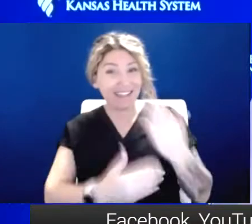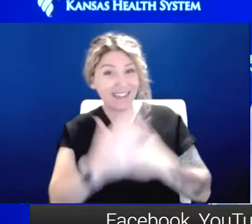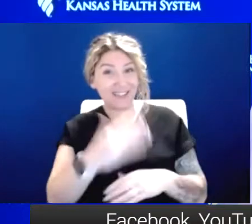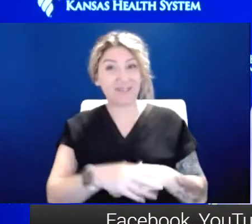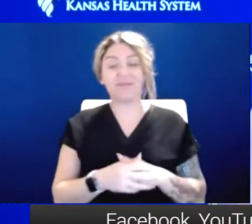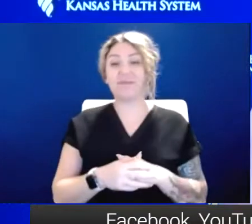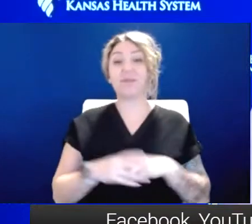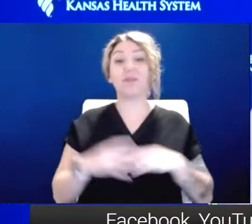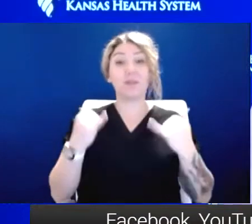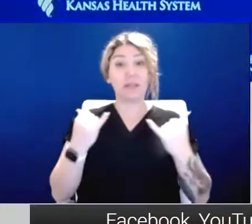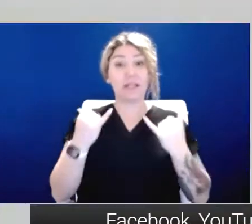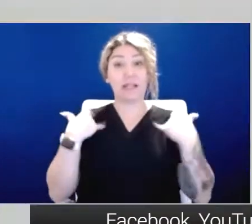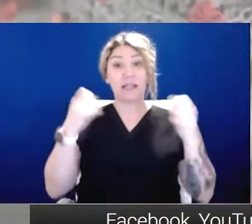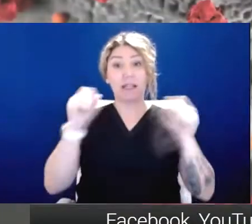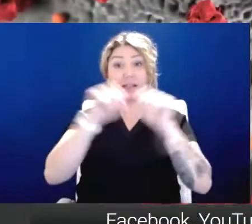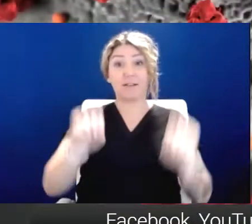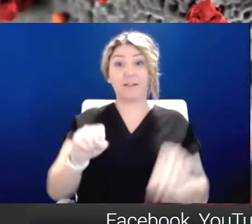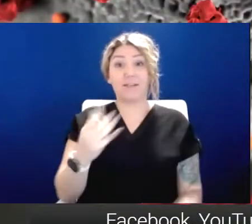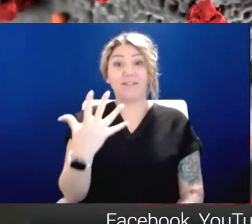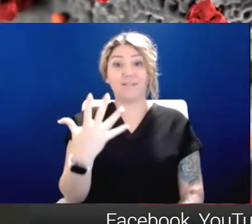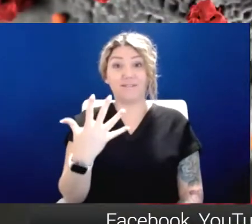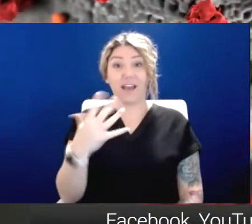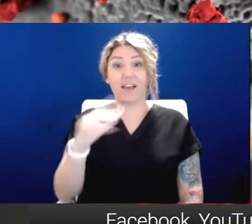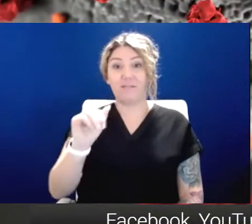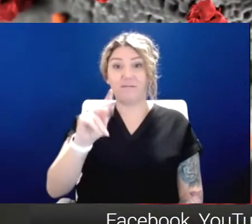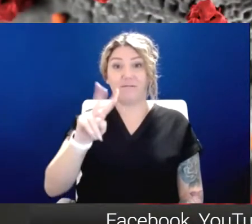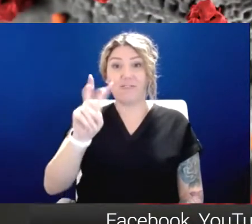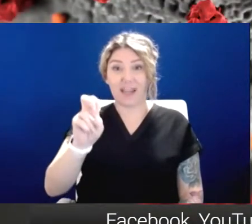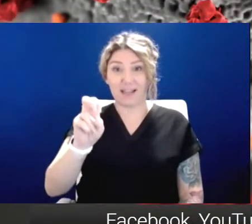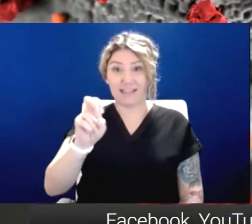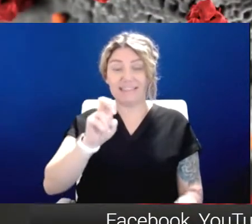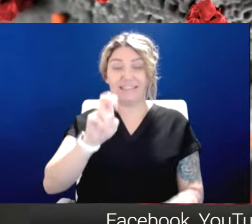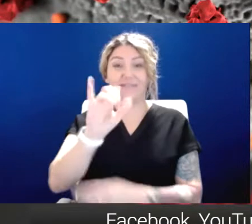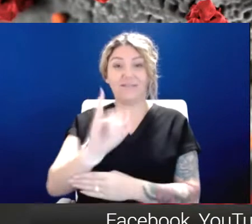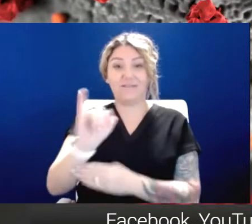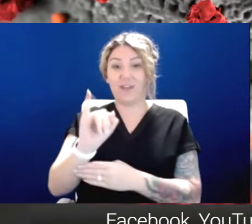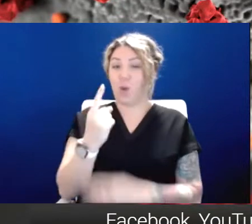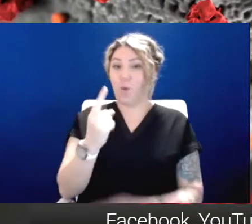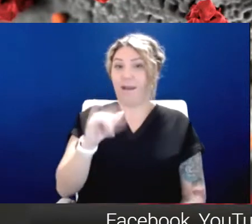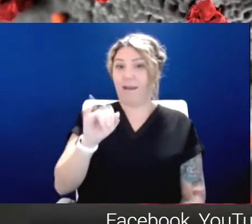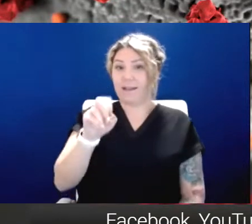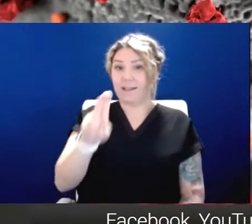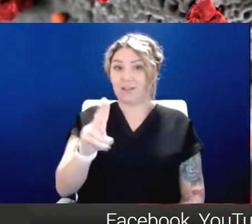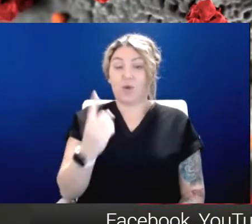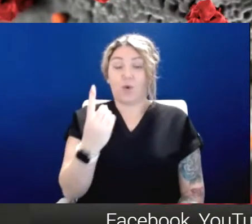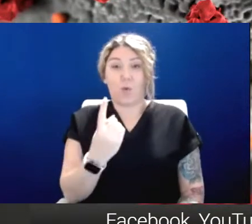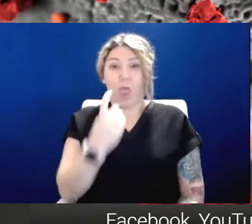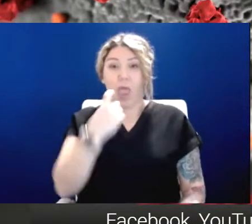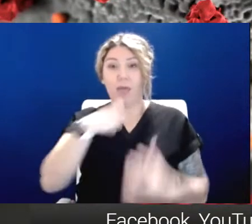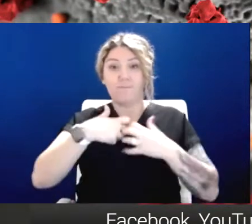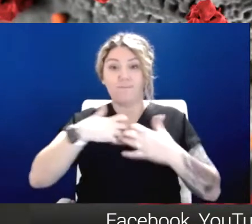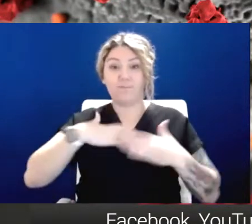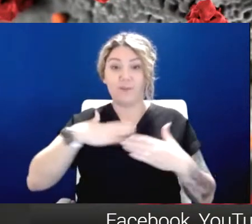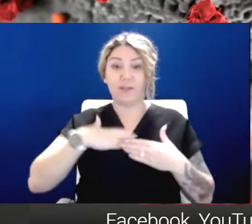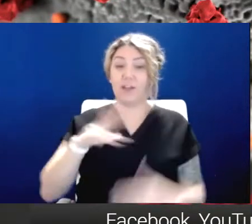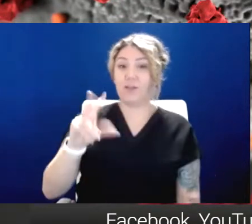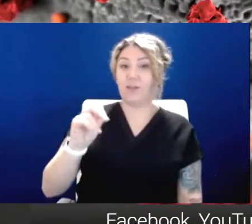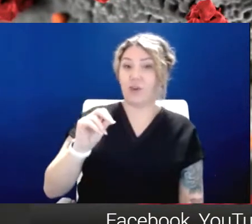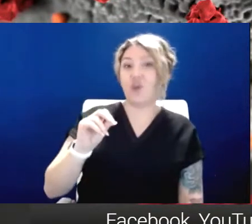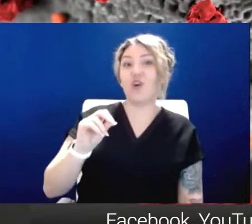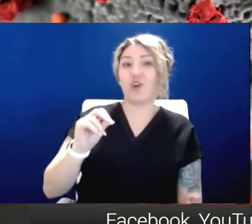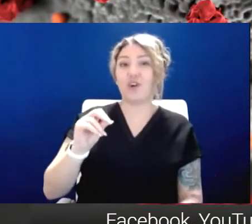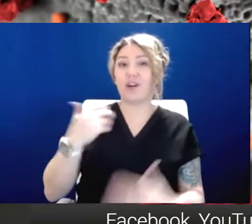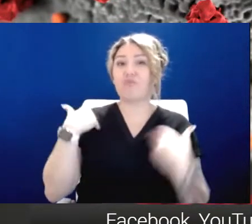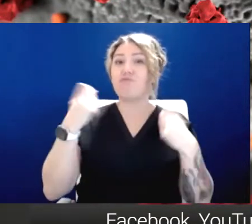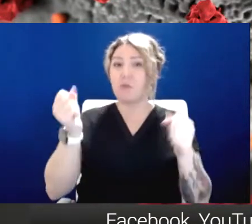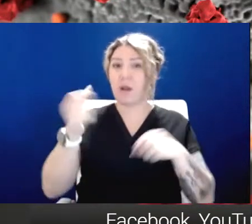now in the health system, we have 5 active infections, 1 in the ICU, still 1 on the ventilator, 30 in that recovery period, a total of 35, but